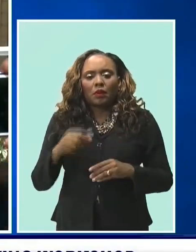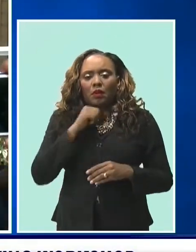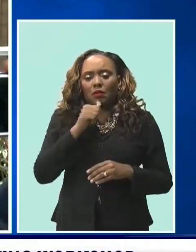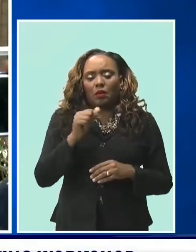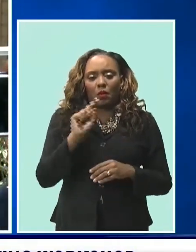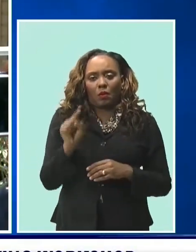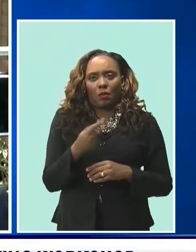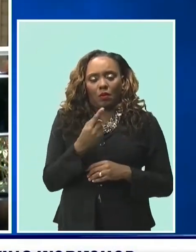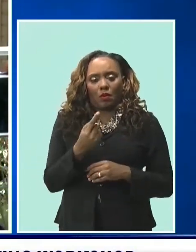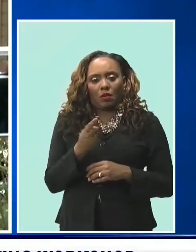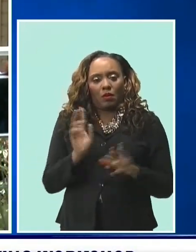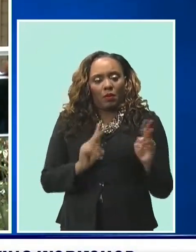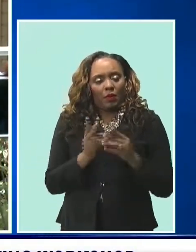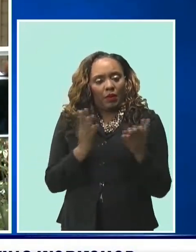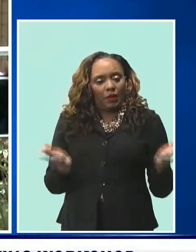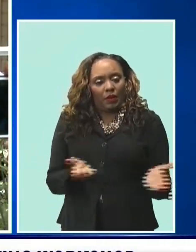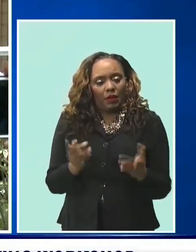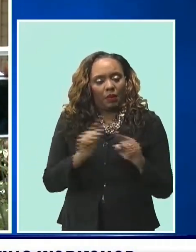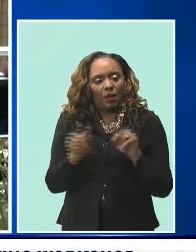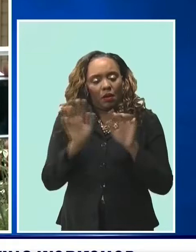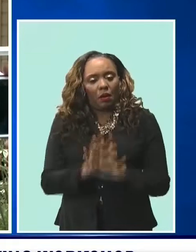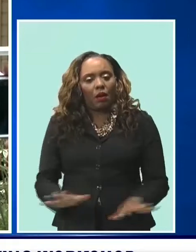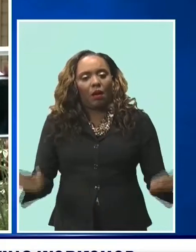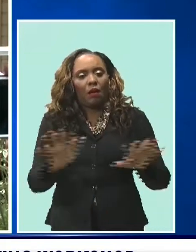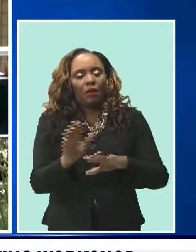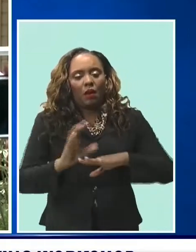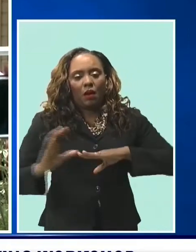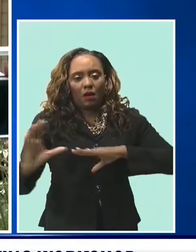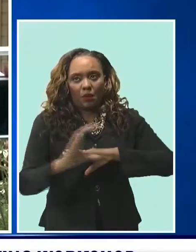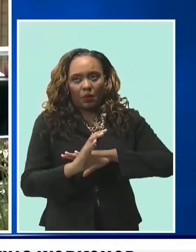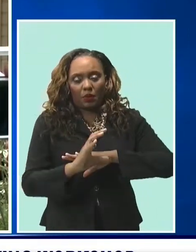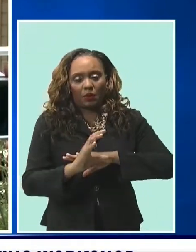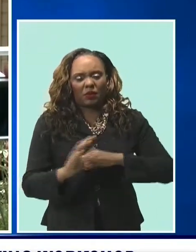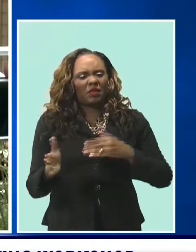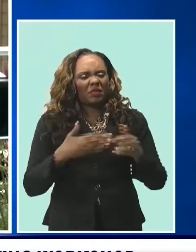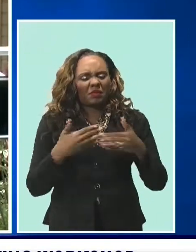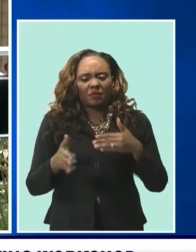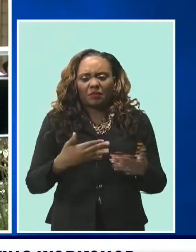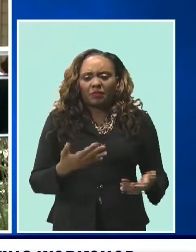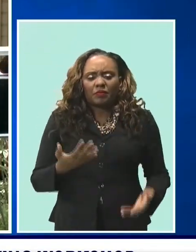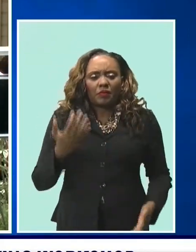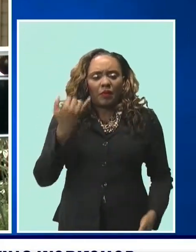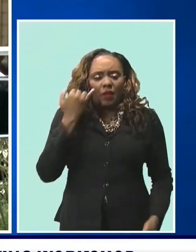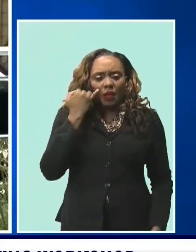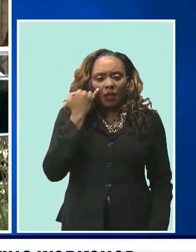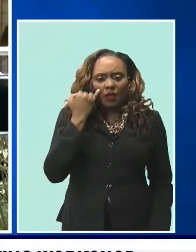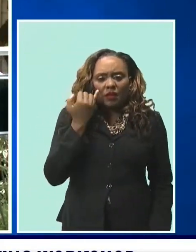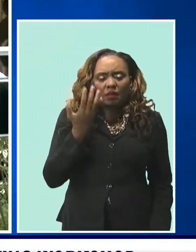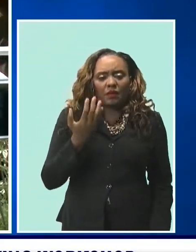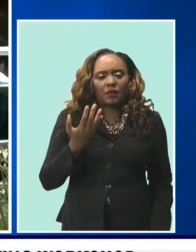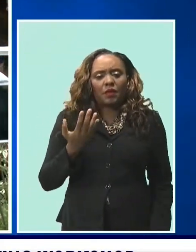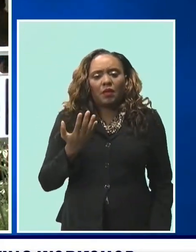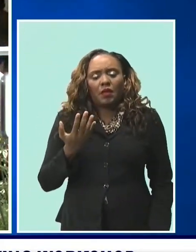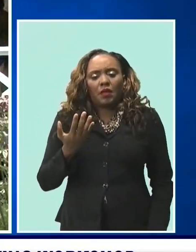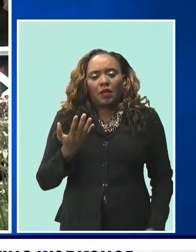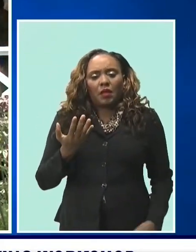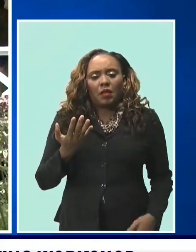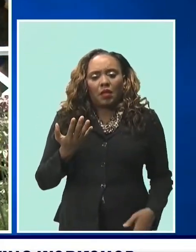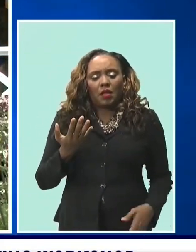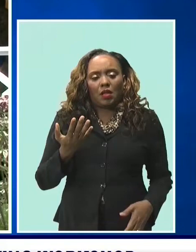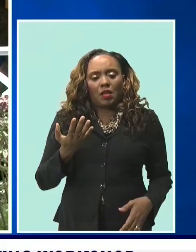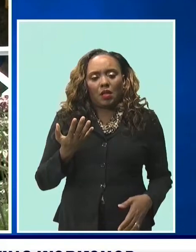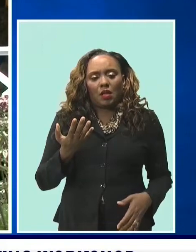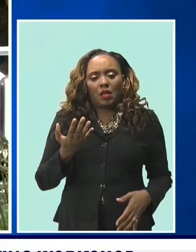representation that you see here today, but across the region, because whether you're identified as an area of transit or source